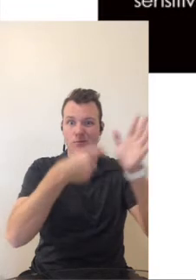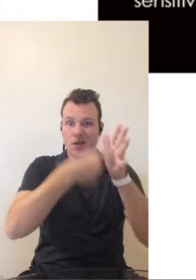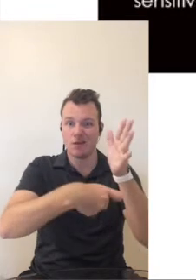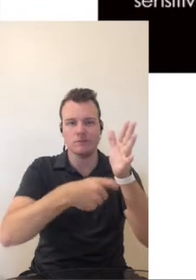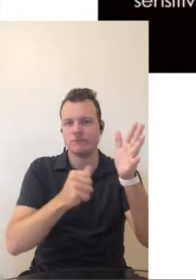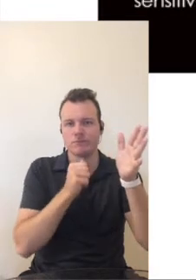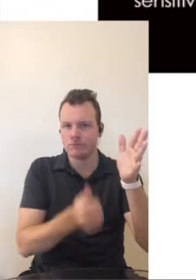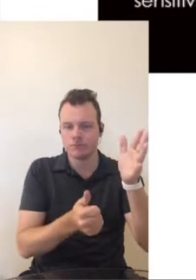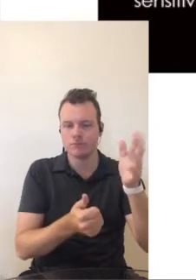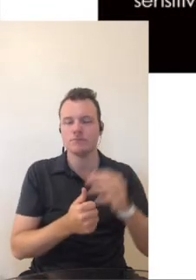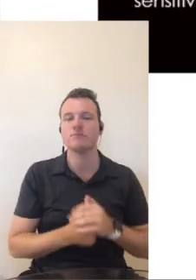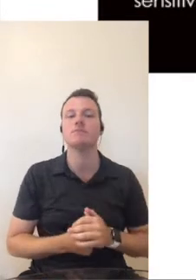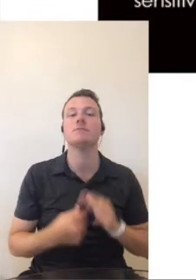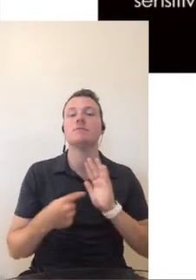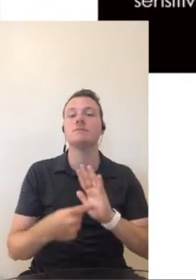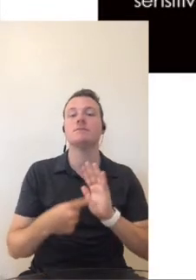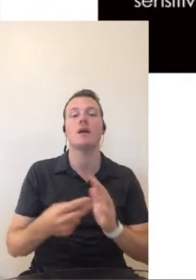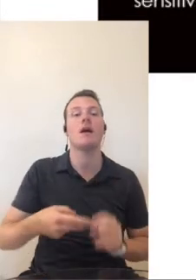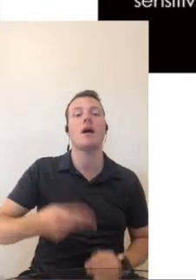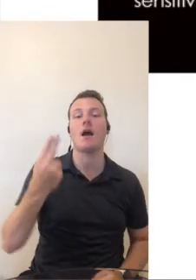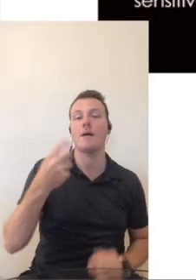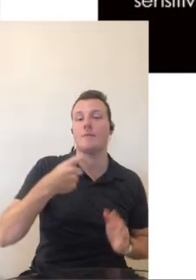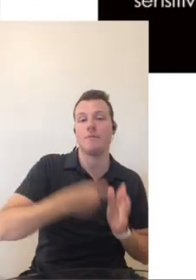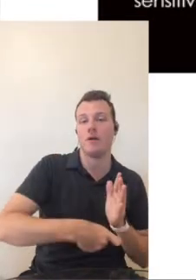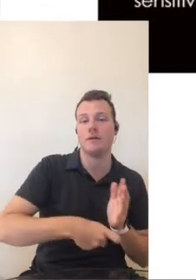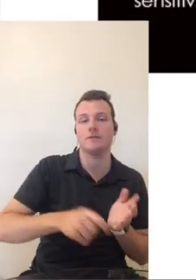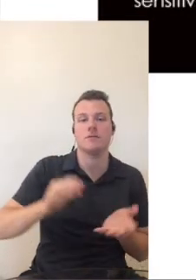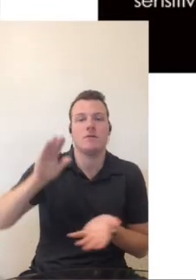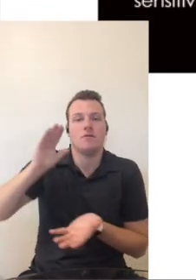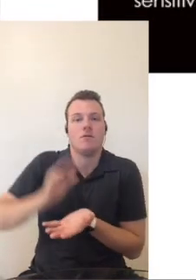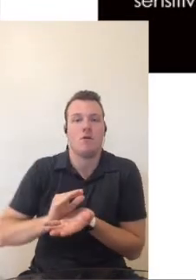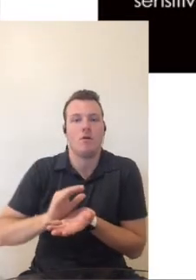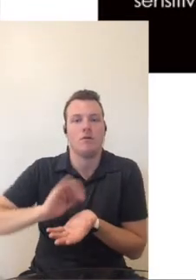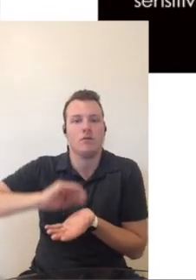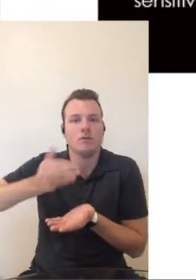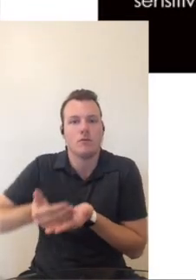an example of a high-priced, low-quantity